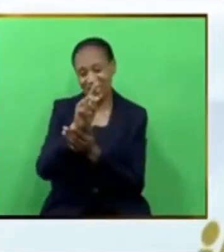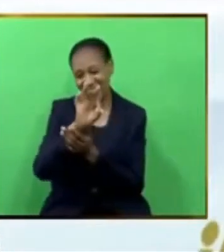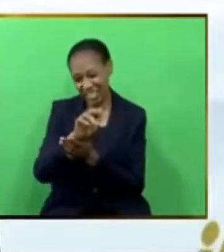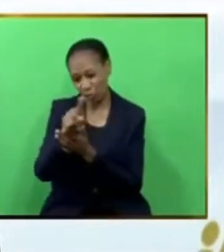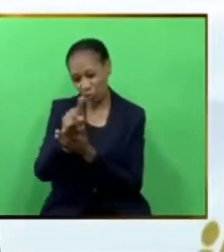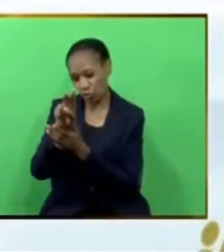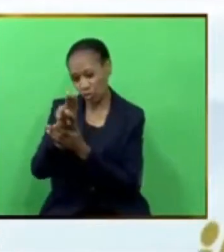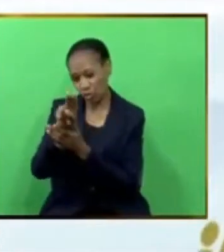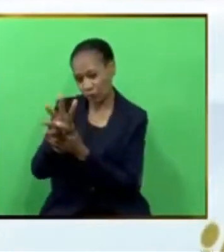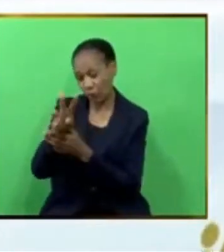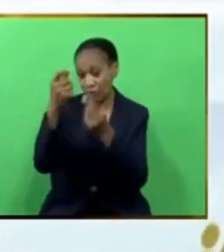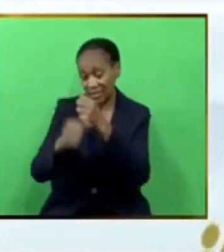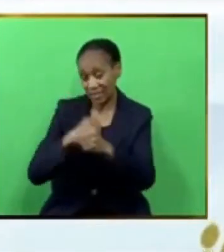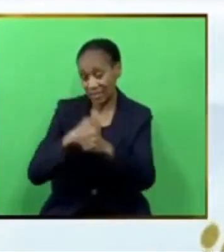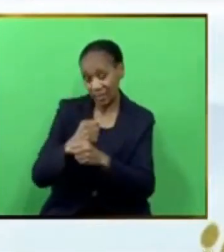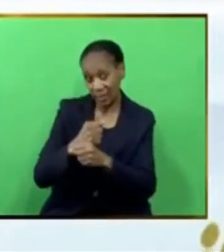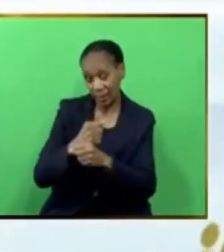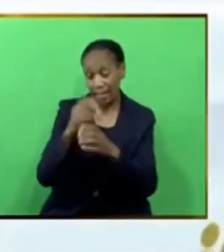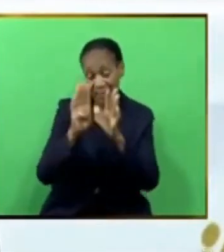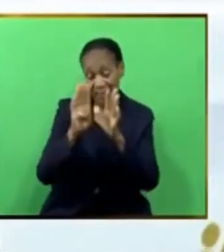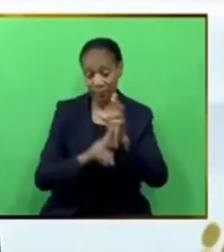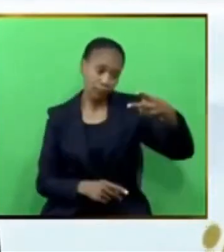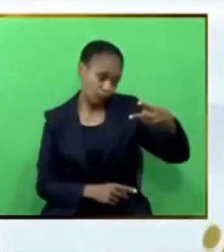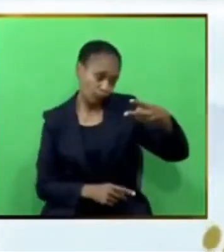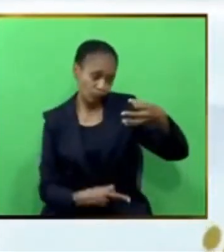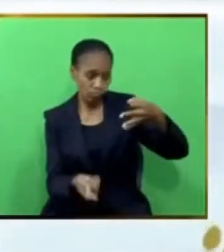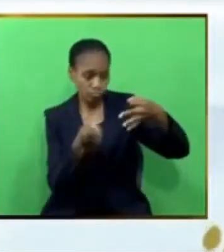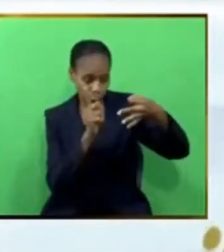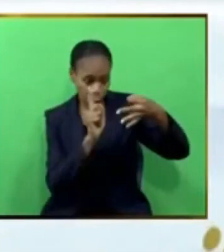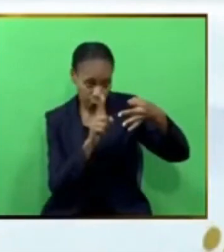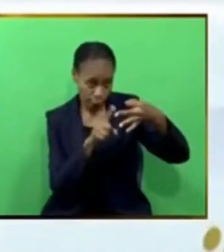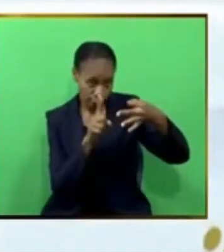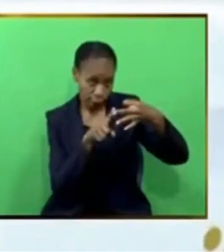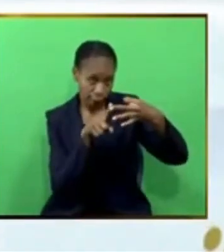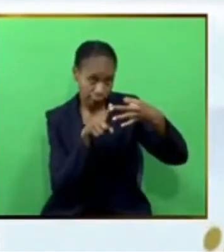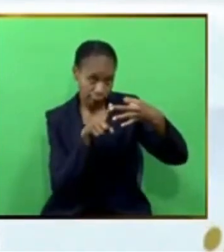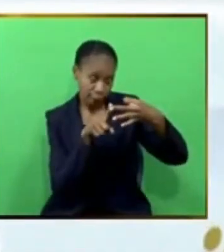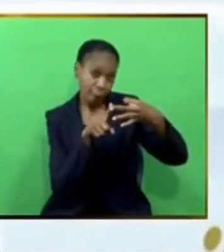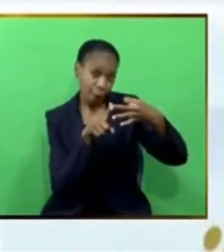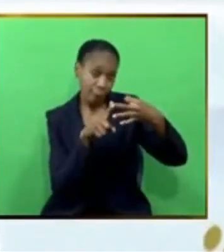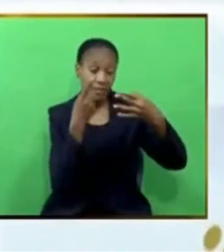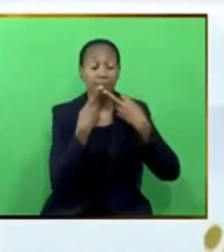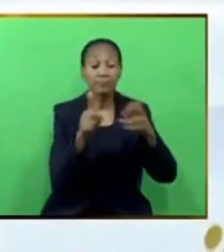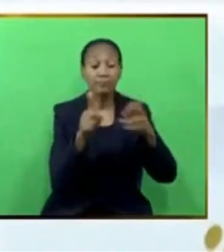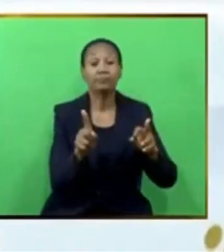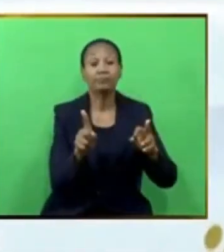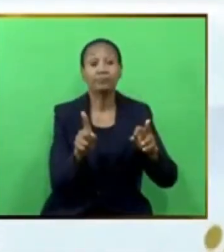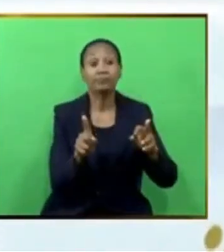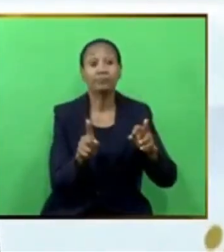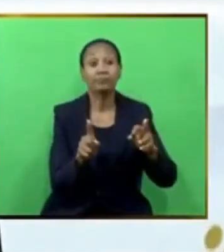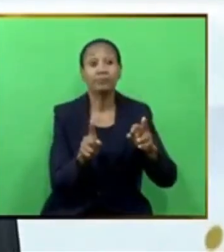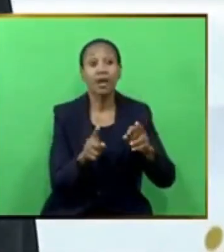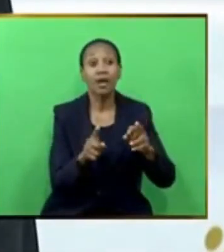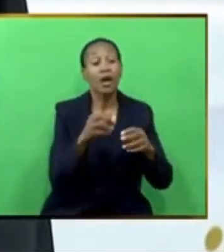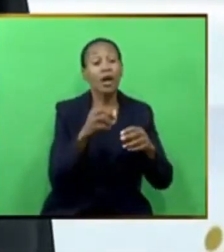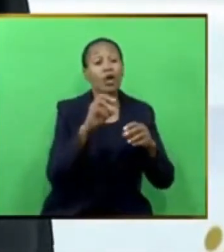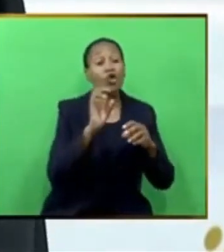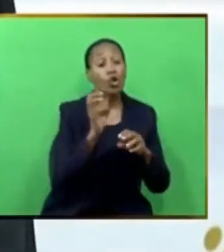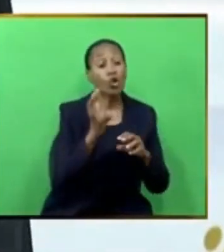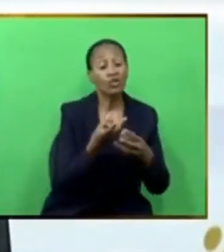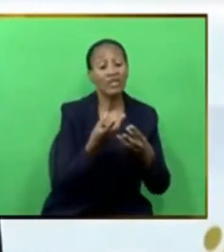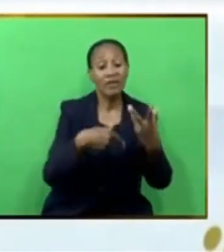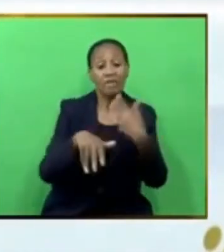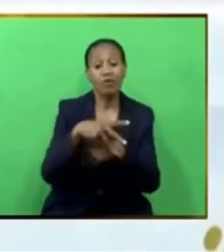2023-2024 financial year bill. The third order of the day: introduction, gold and foreign